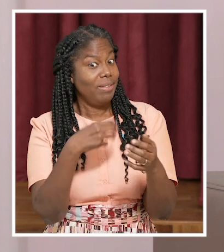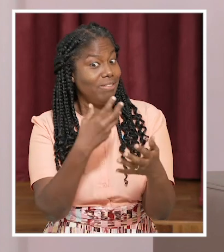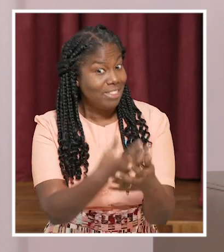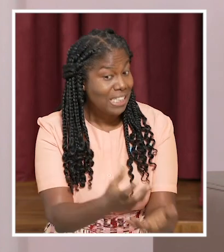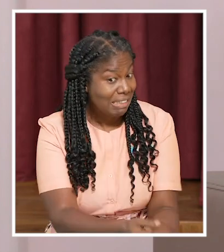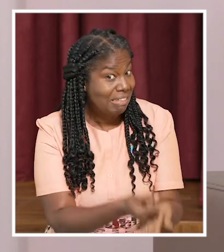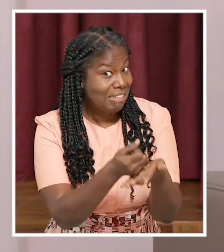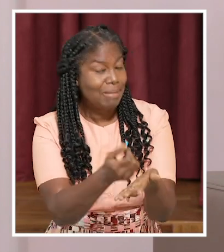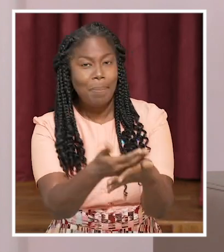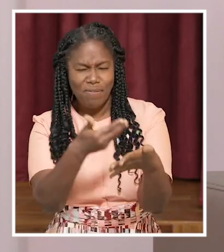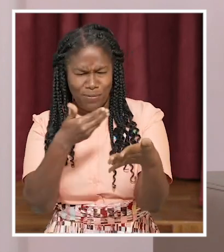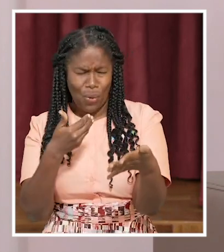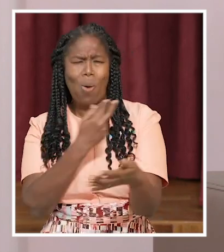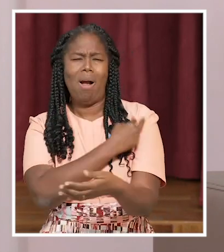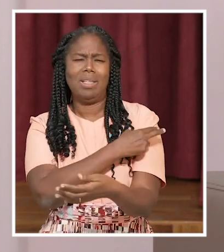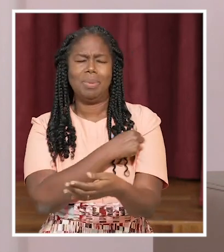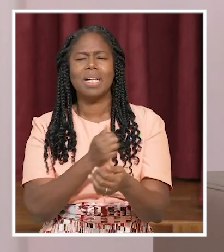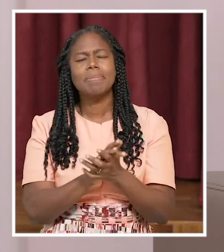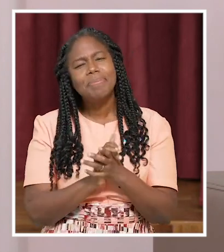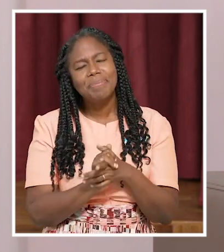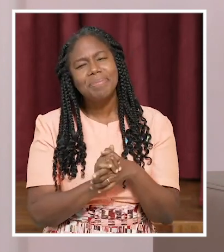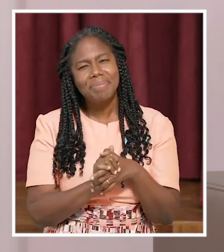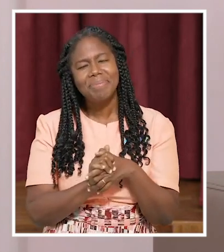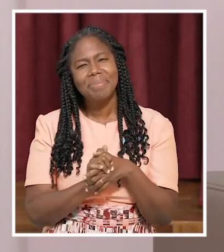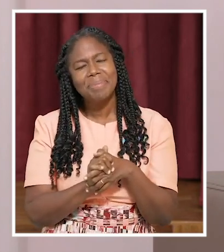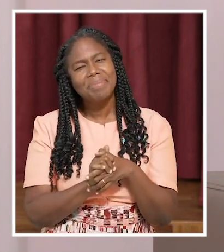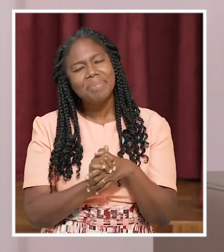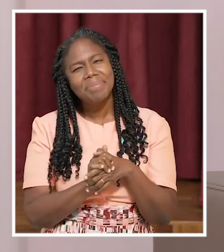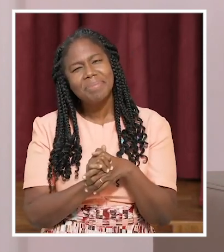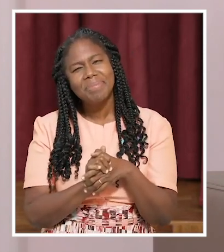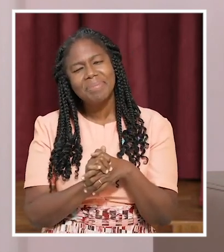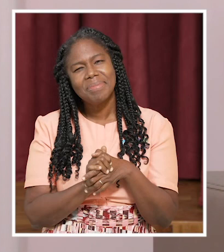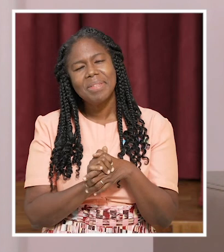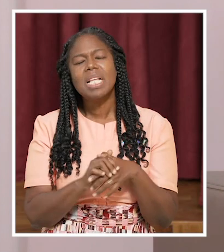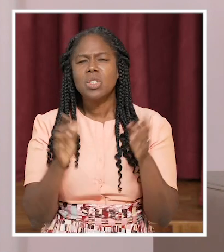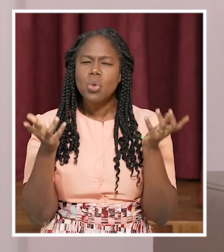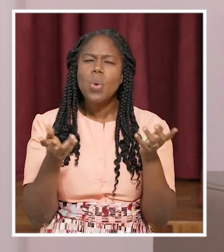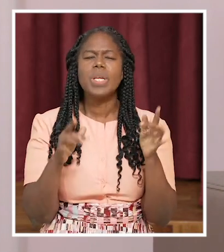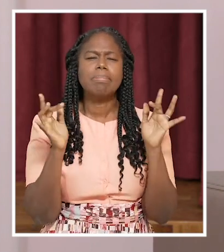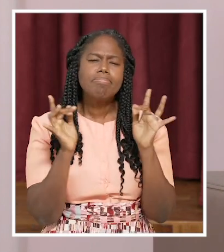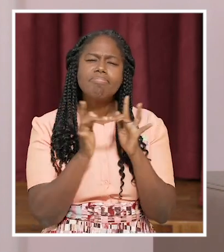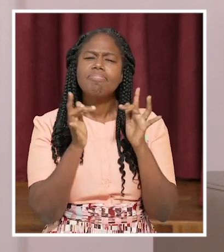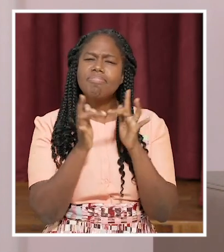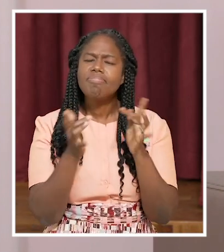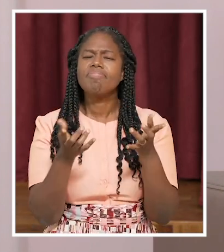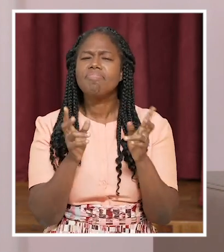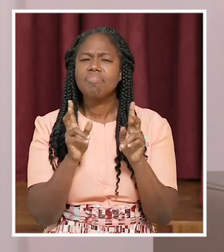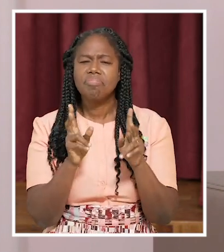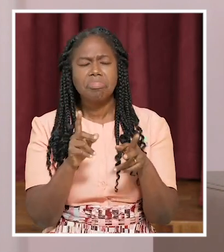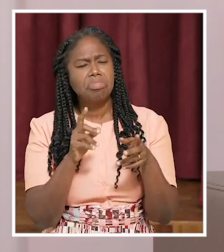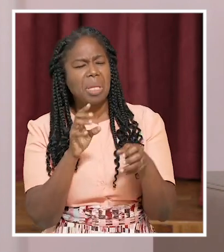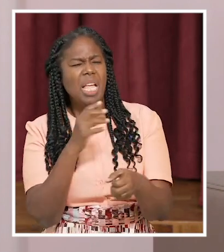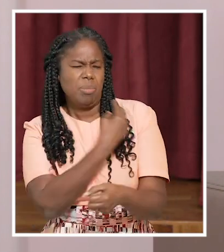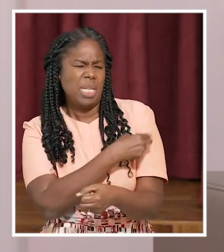country, in the communities. So you can speak to someone at your health center. If there isn't a mental health service at your health